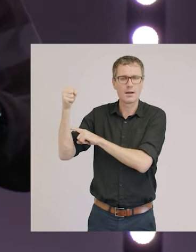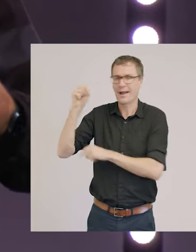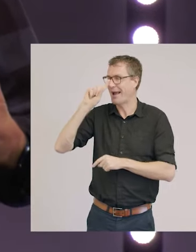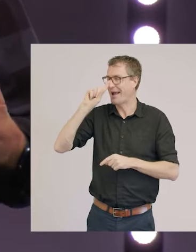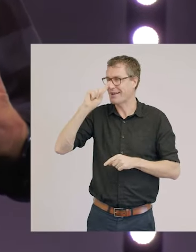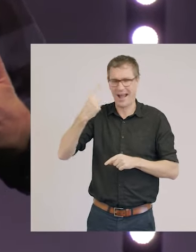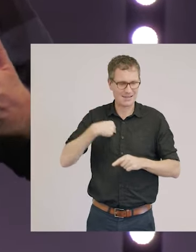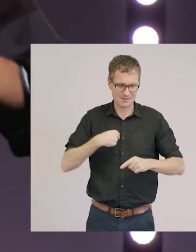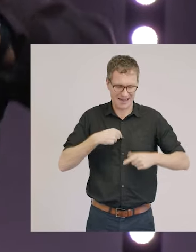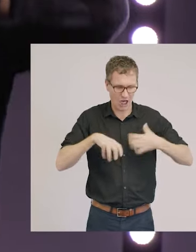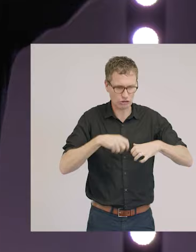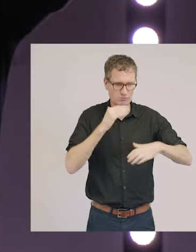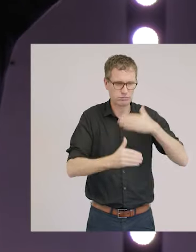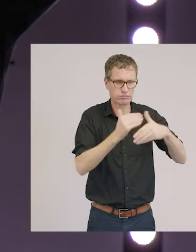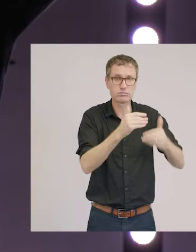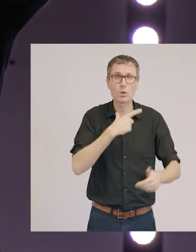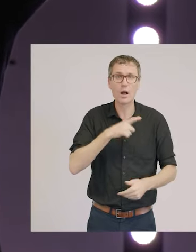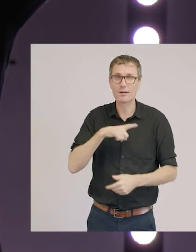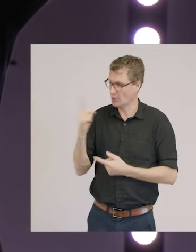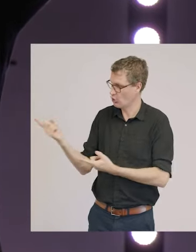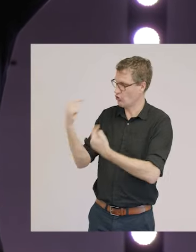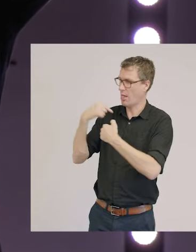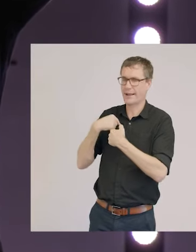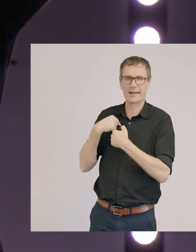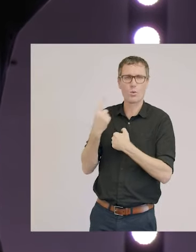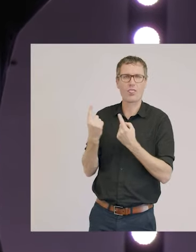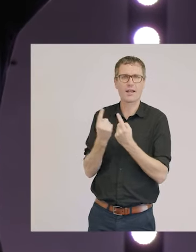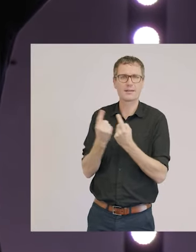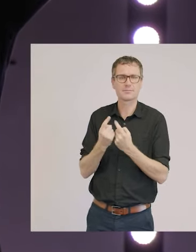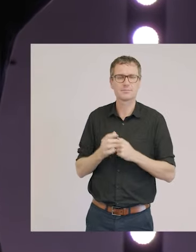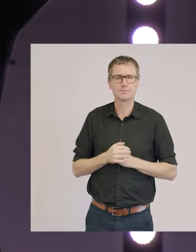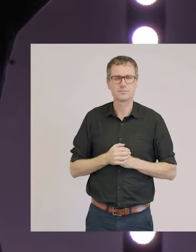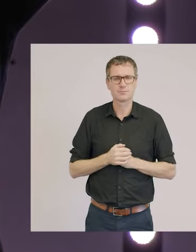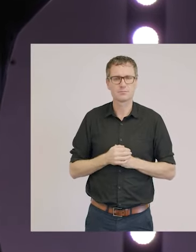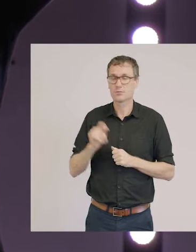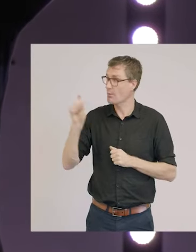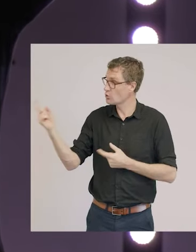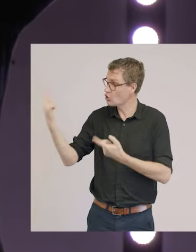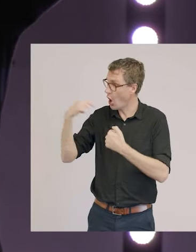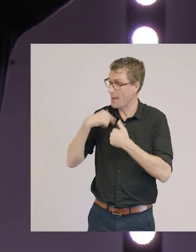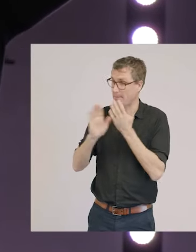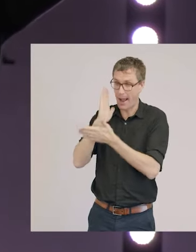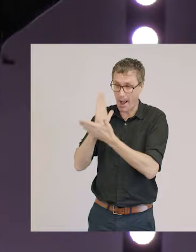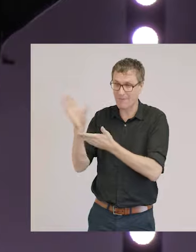have told them years ago, and they can't move above a glass ceiling because somebody told them something